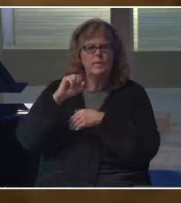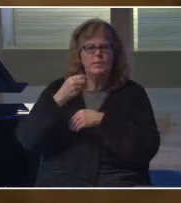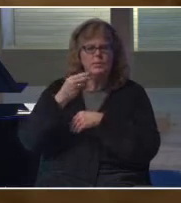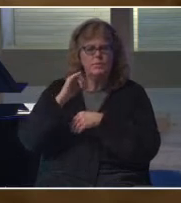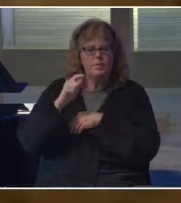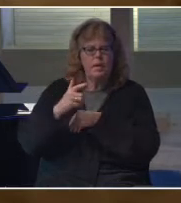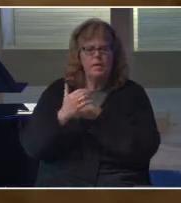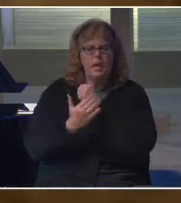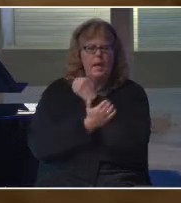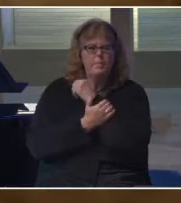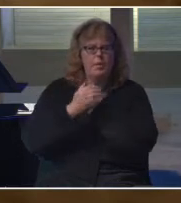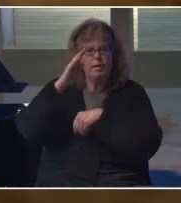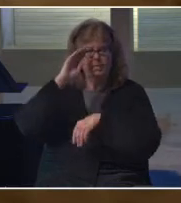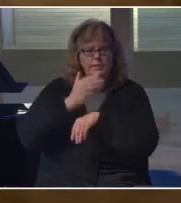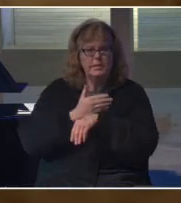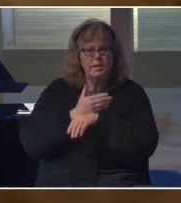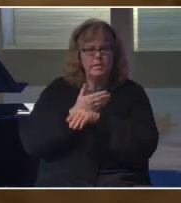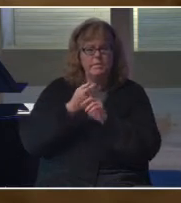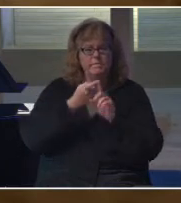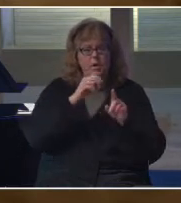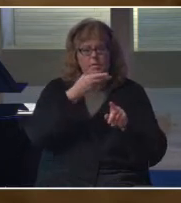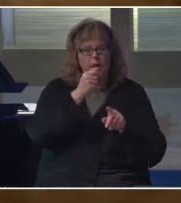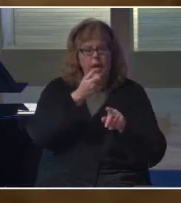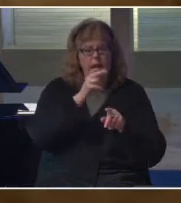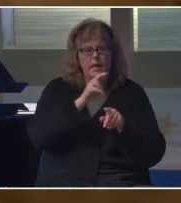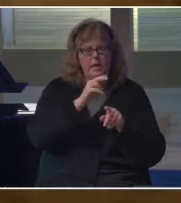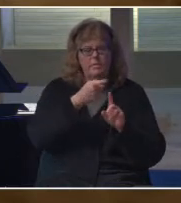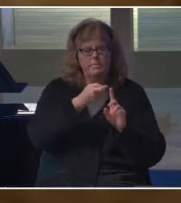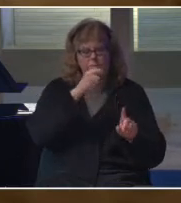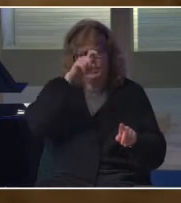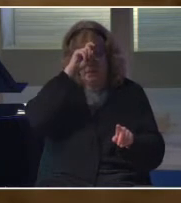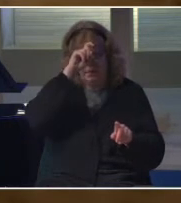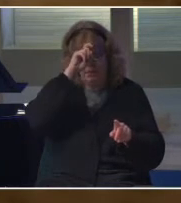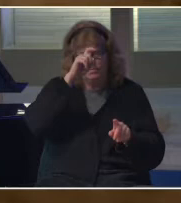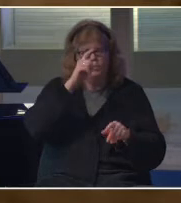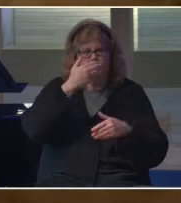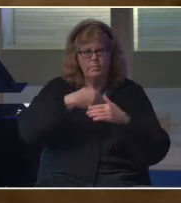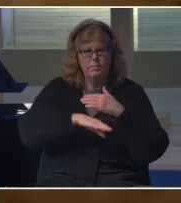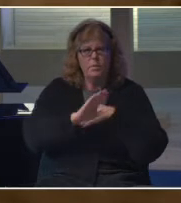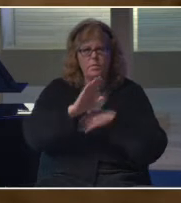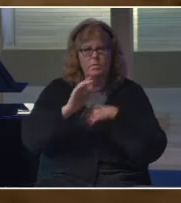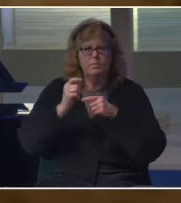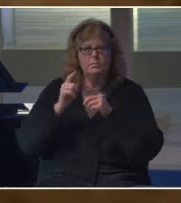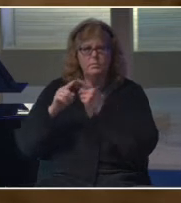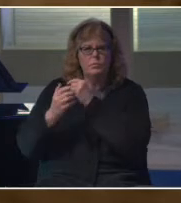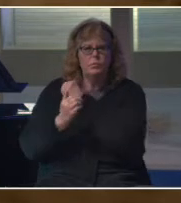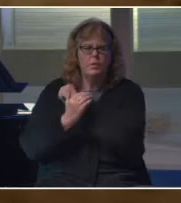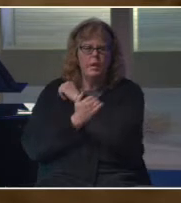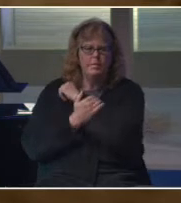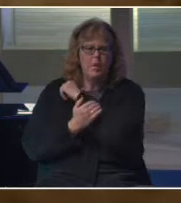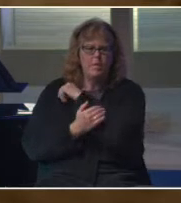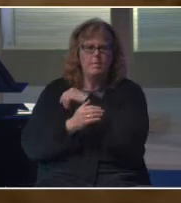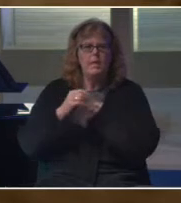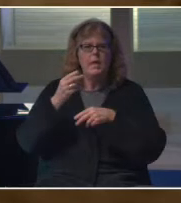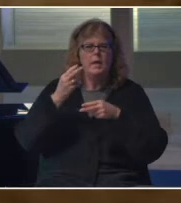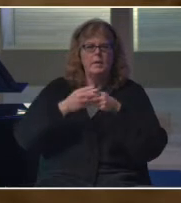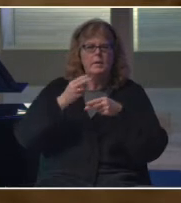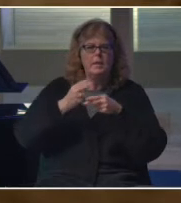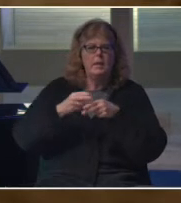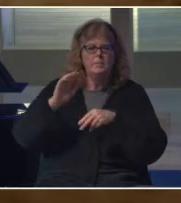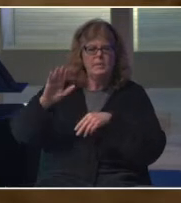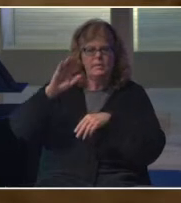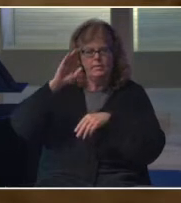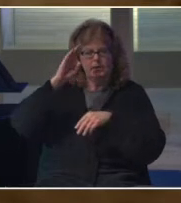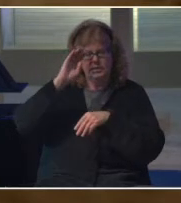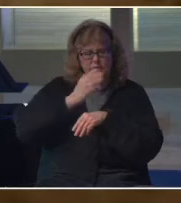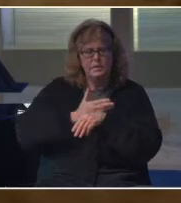the Egyptian, Sarah's maid, bore to Abraham. And these are the names of the sons of Ishmael by their